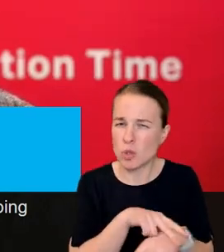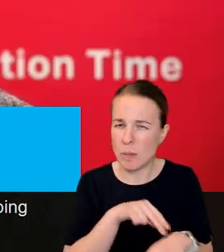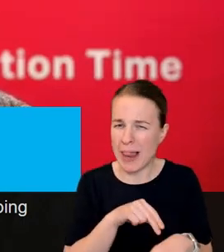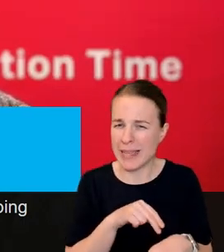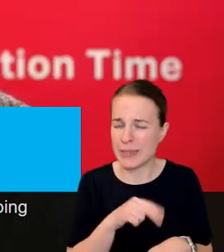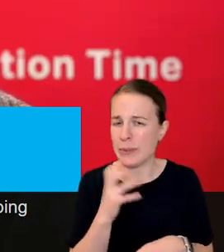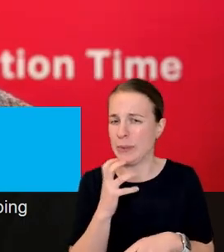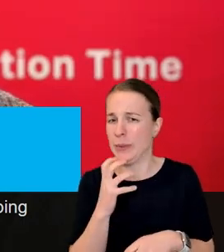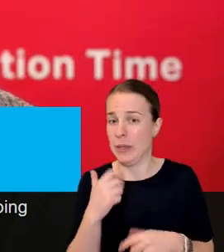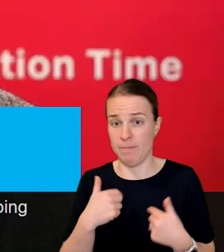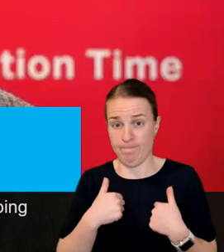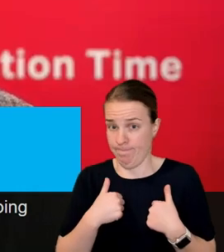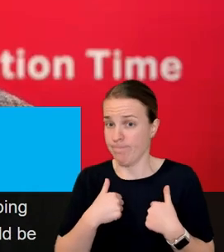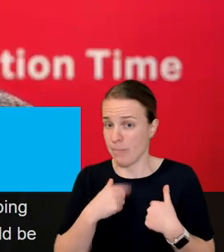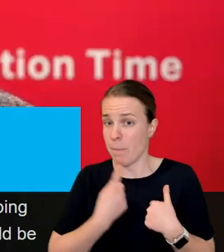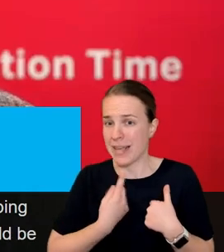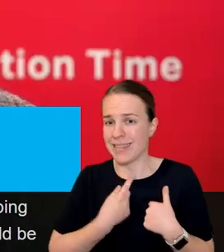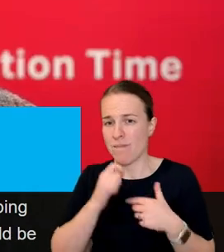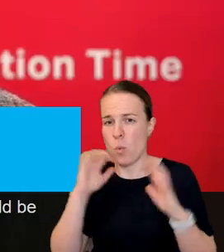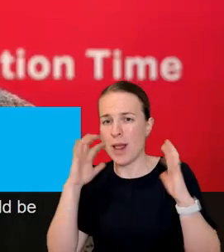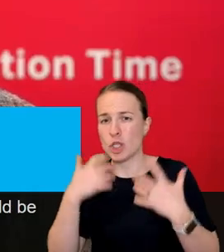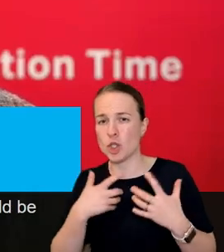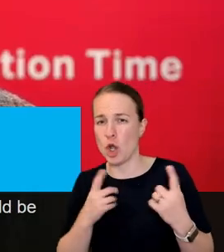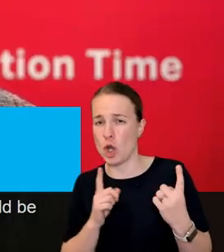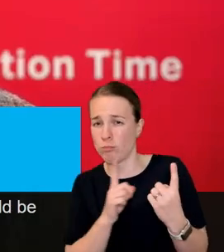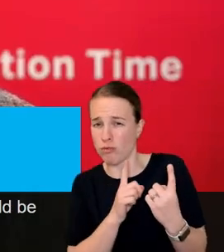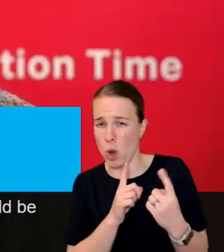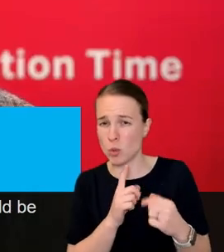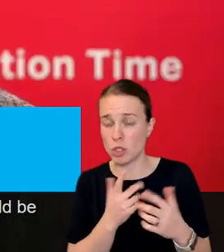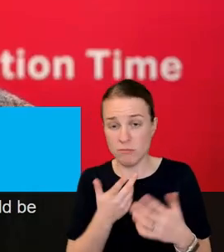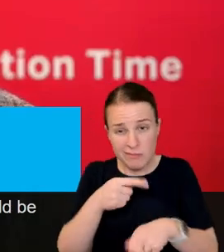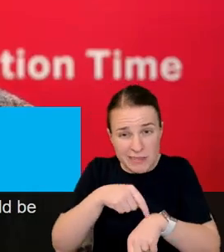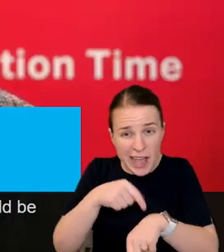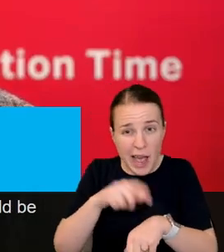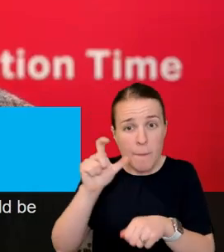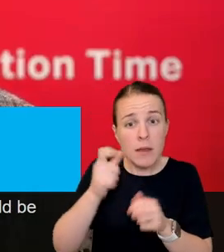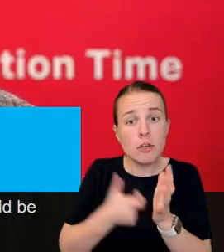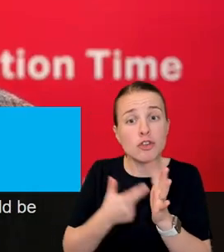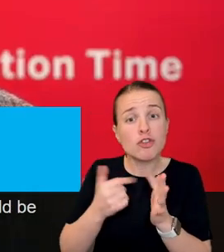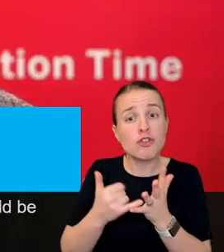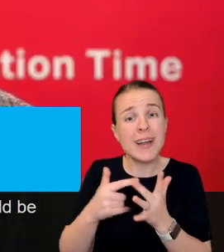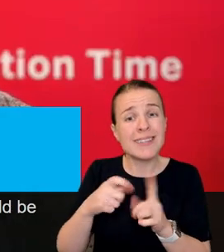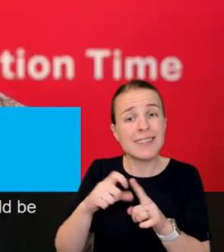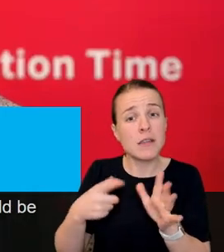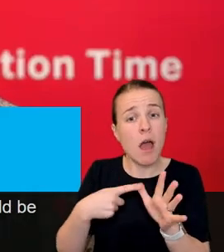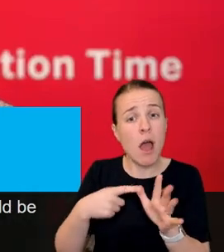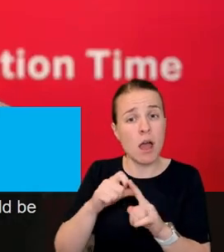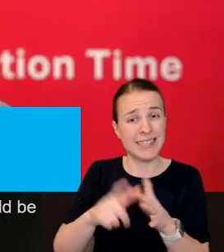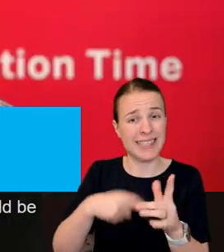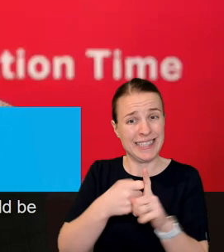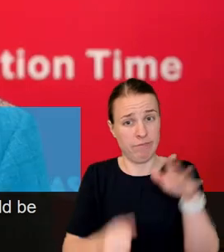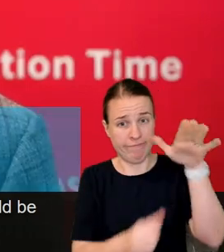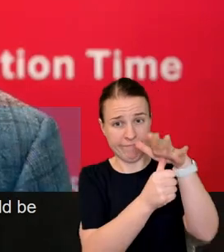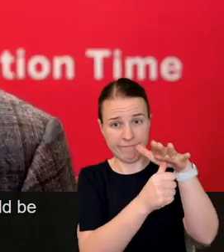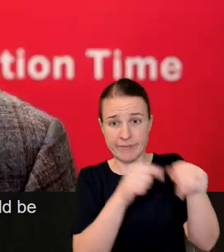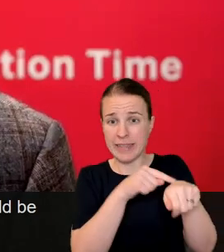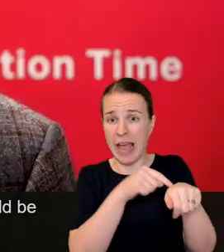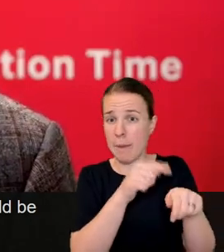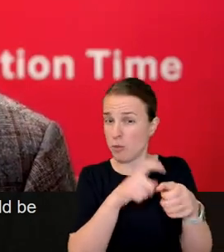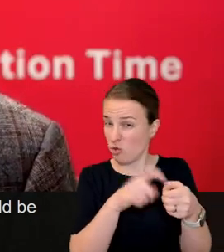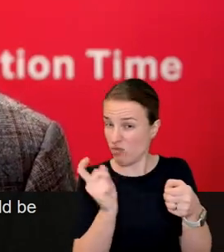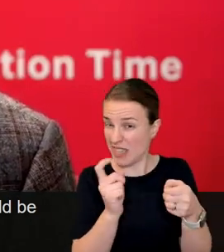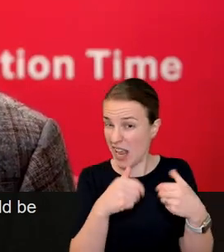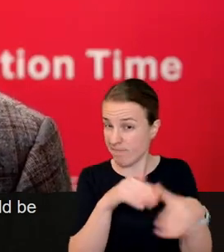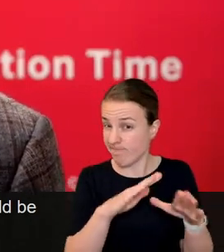to approach them. Is it time for Cressida Dick to go? Second question comes from Innie